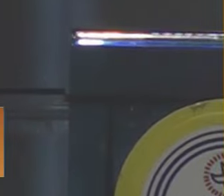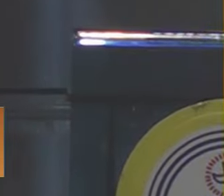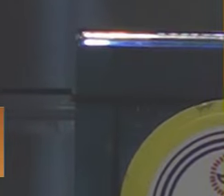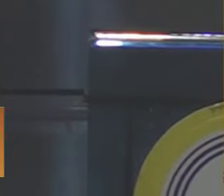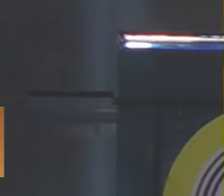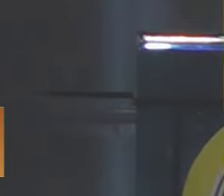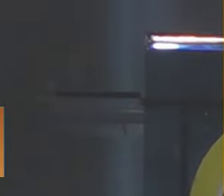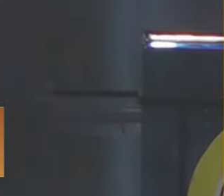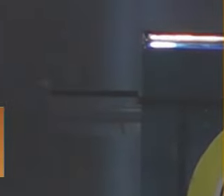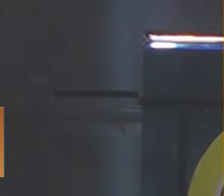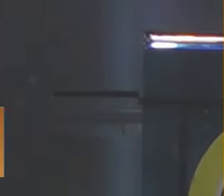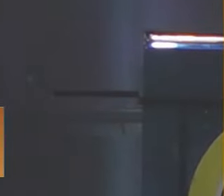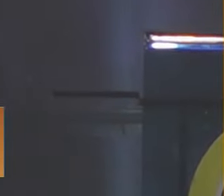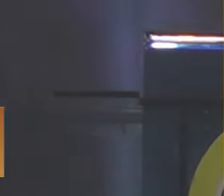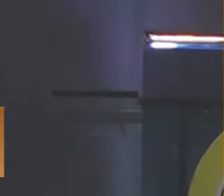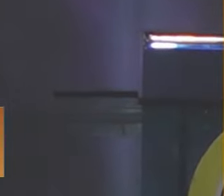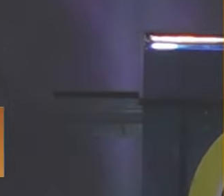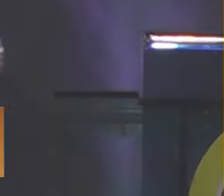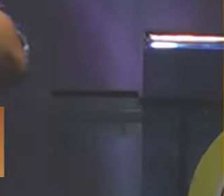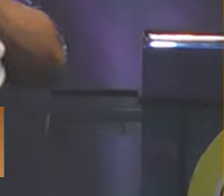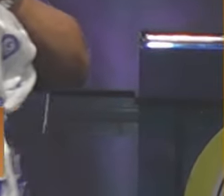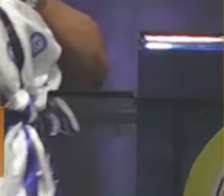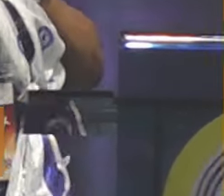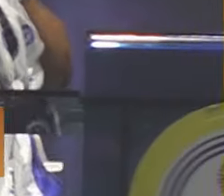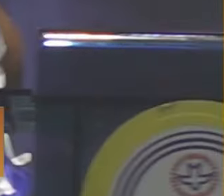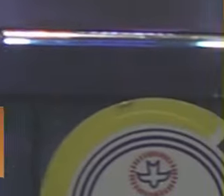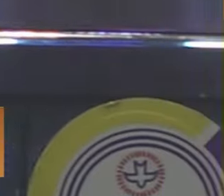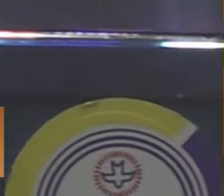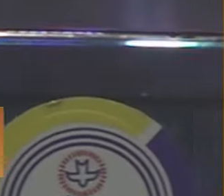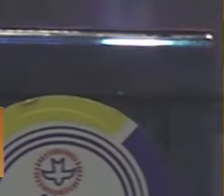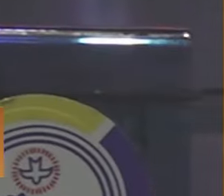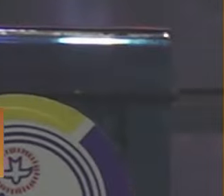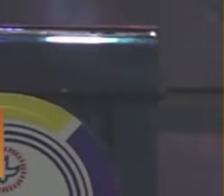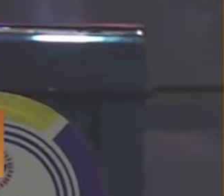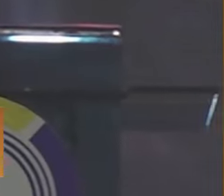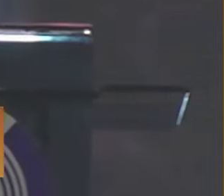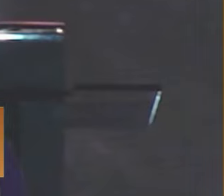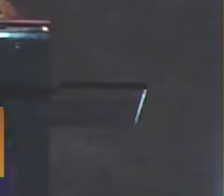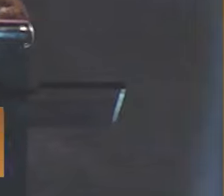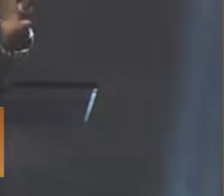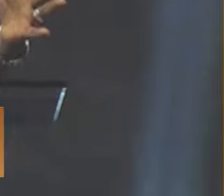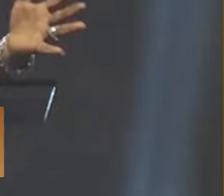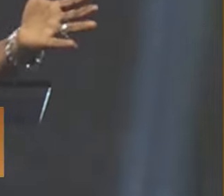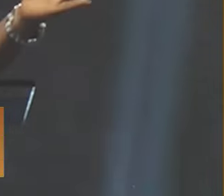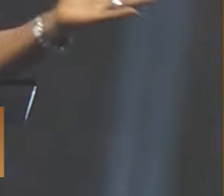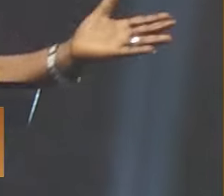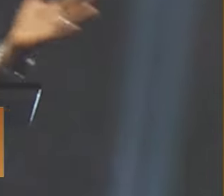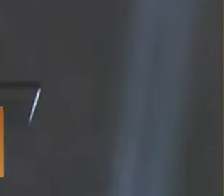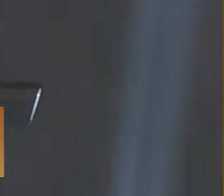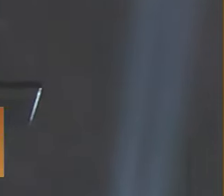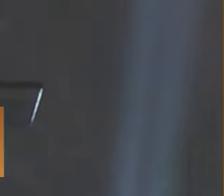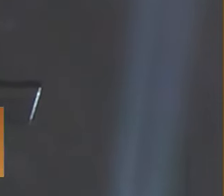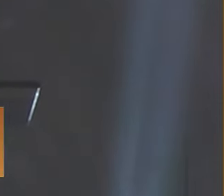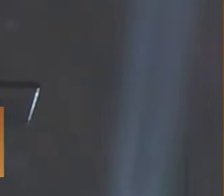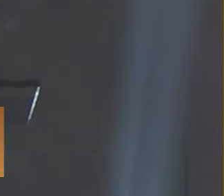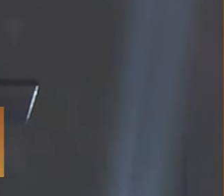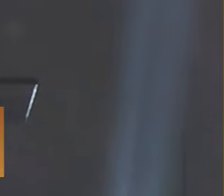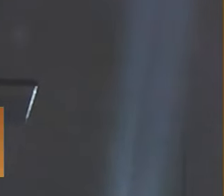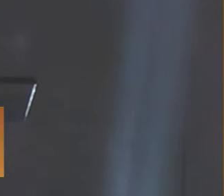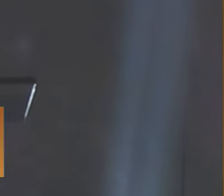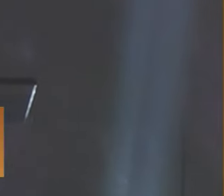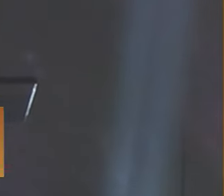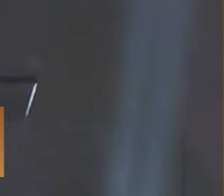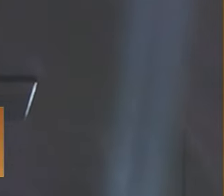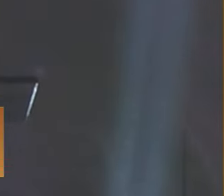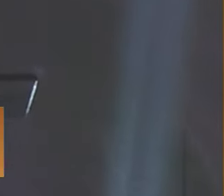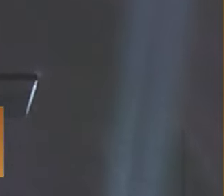Today. By grace. I have now a child of God. My friend listening to